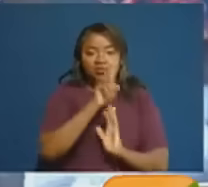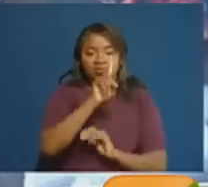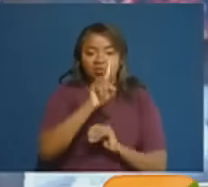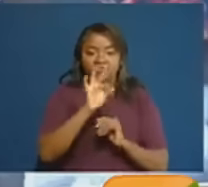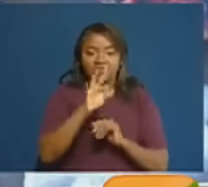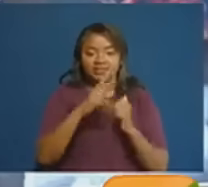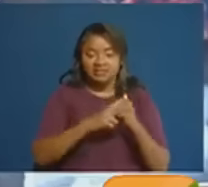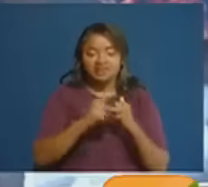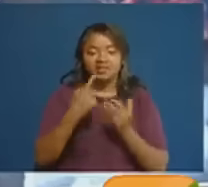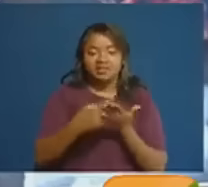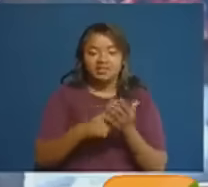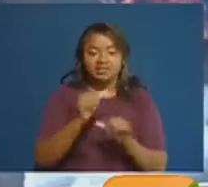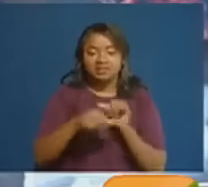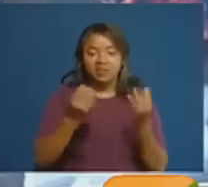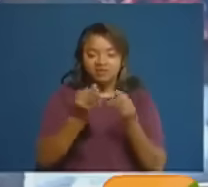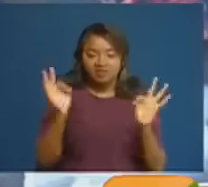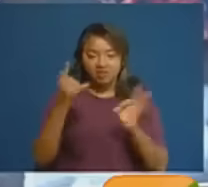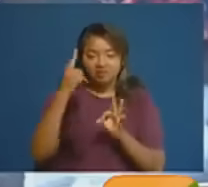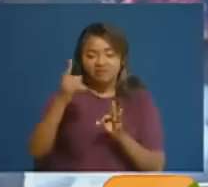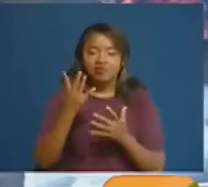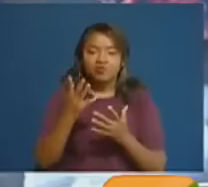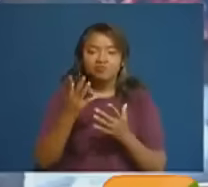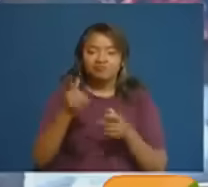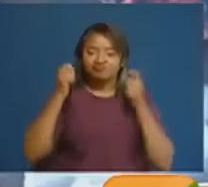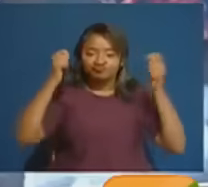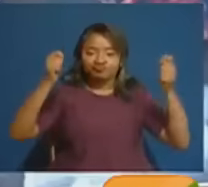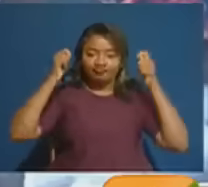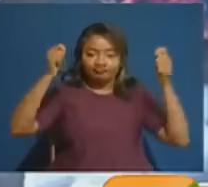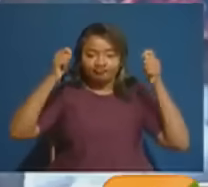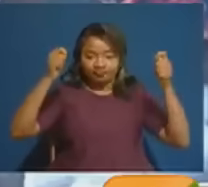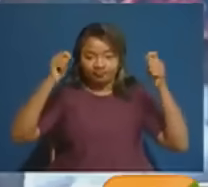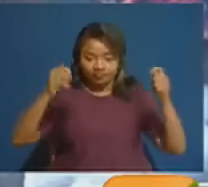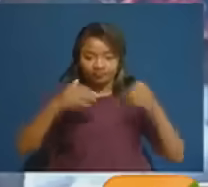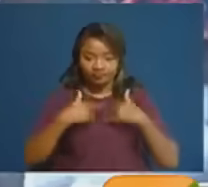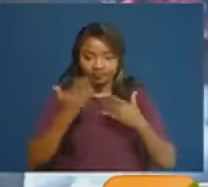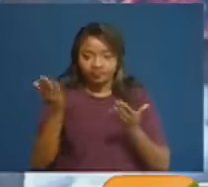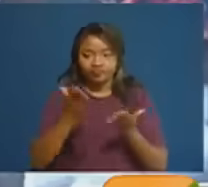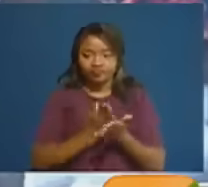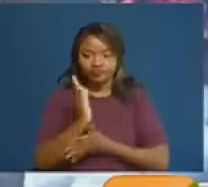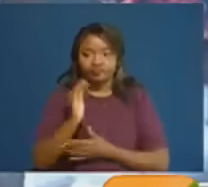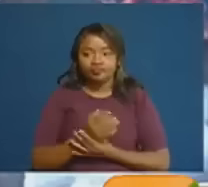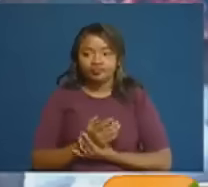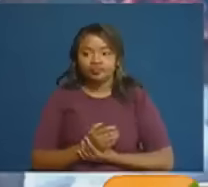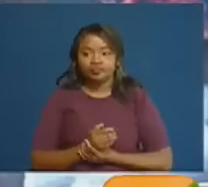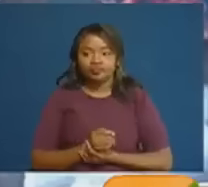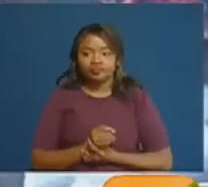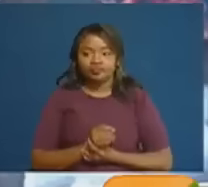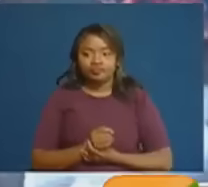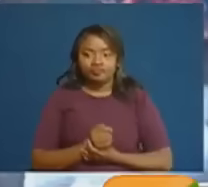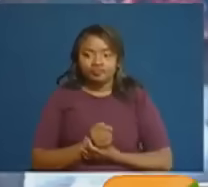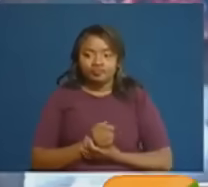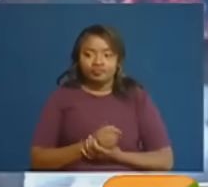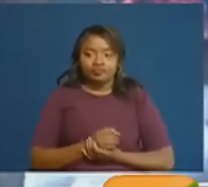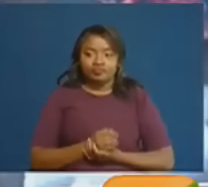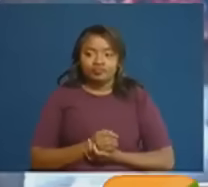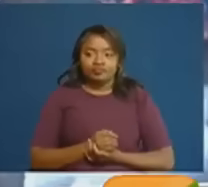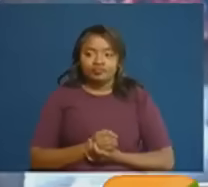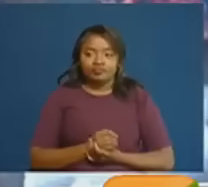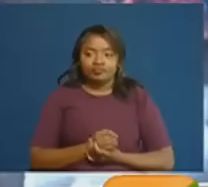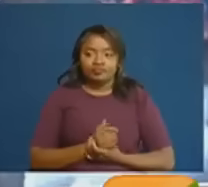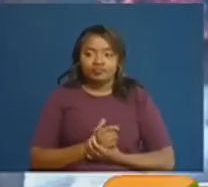to really petition state agencies on what concerns that people may have. What do you think